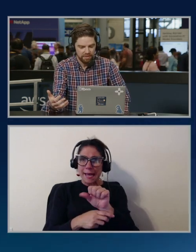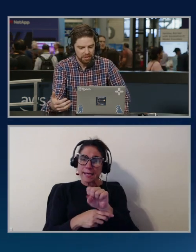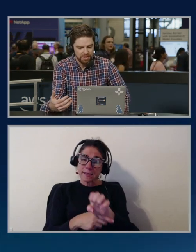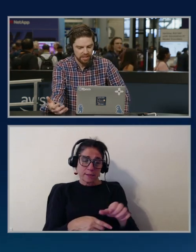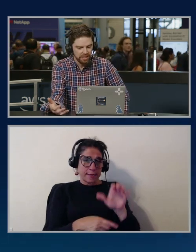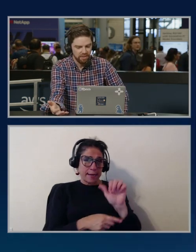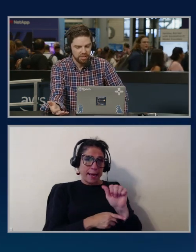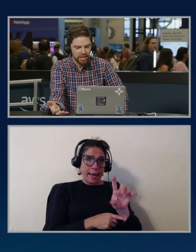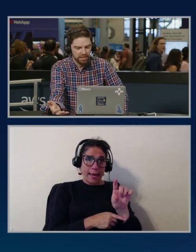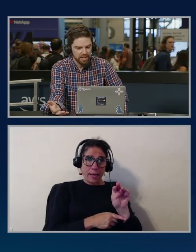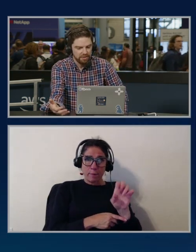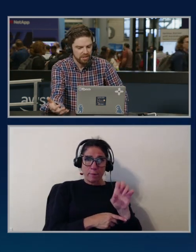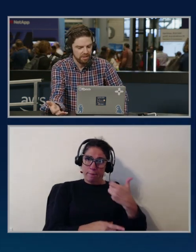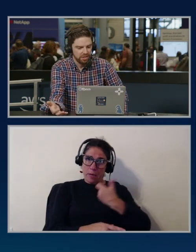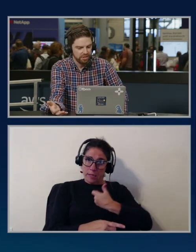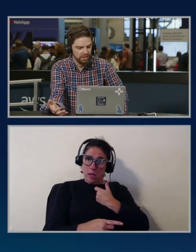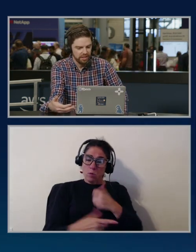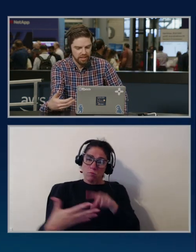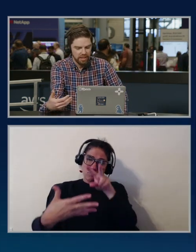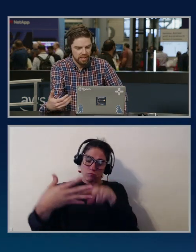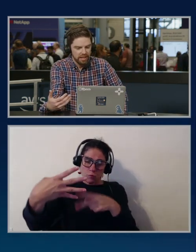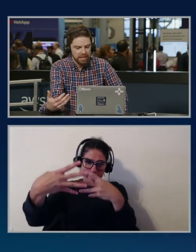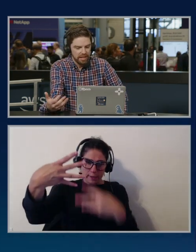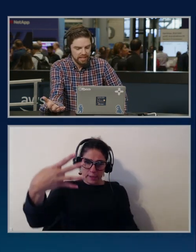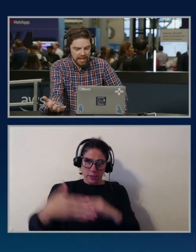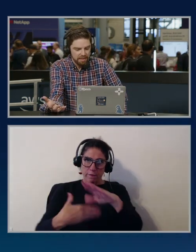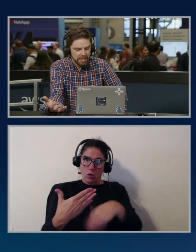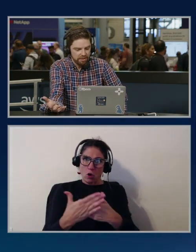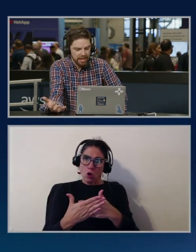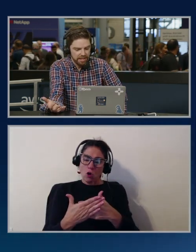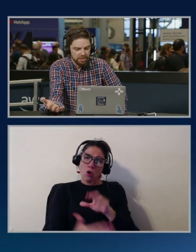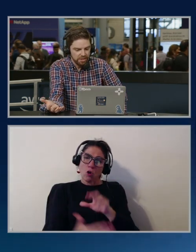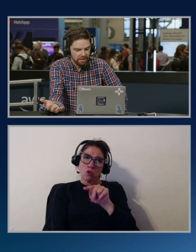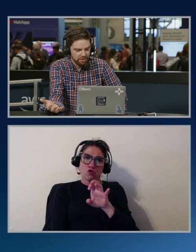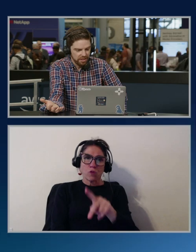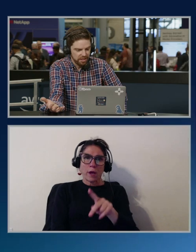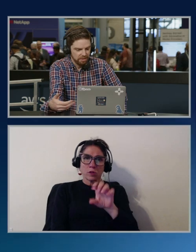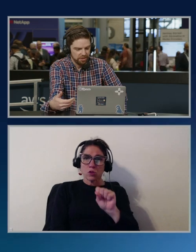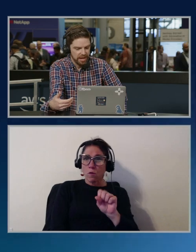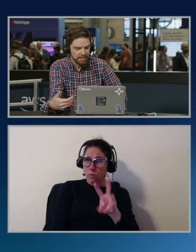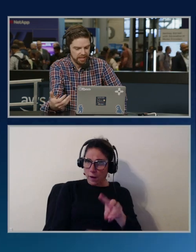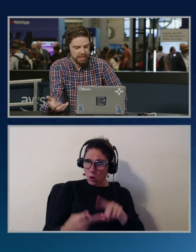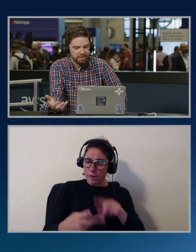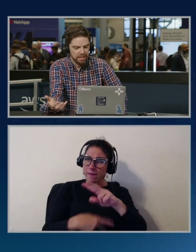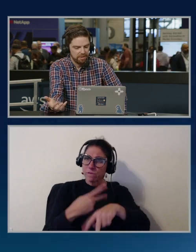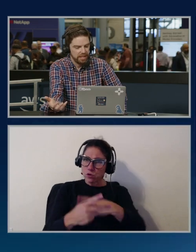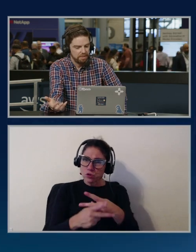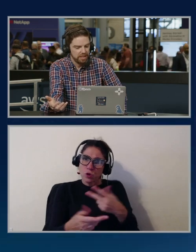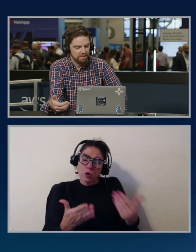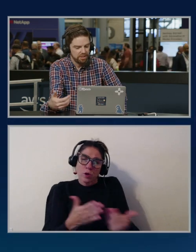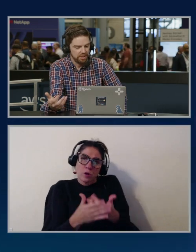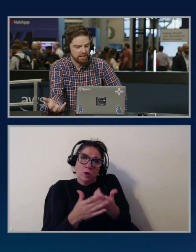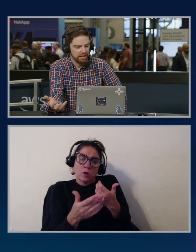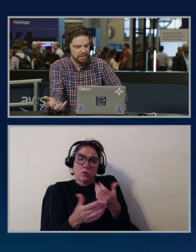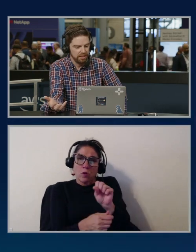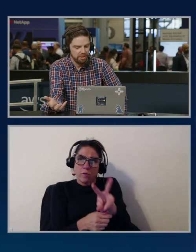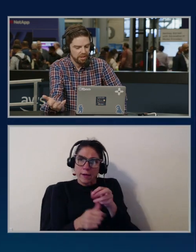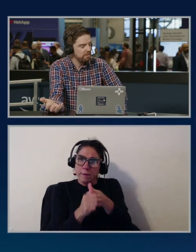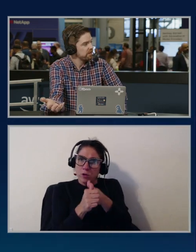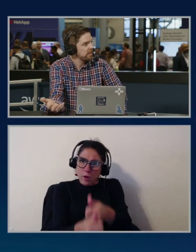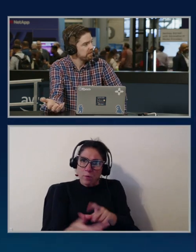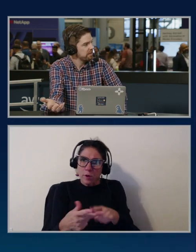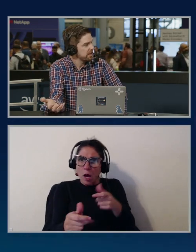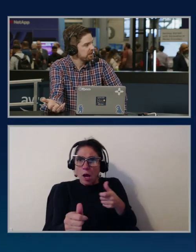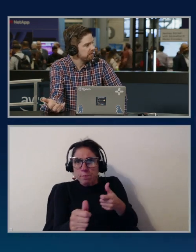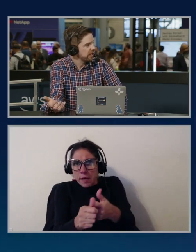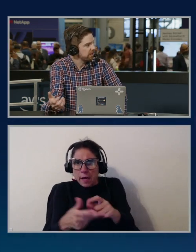I want to view the list of all tracked software and their versions. As an admin, I want to add new software that can be tracked. As an admin, I want to update the versions. As an owner, I want